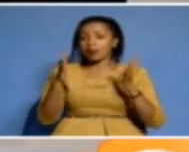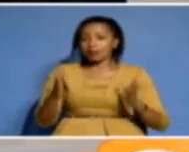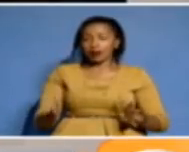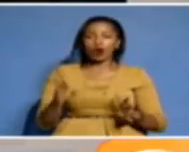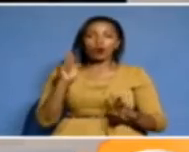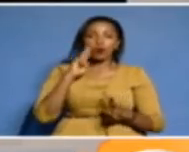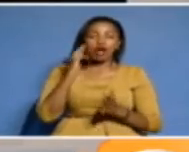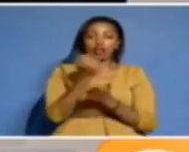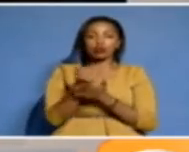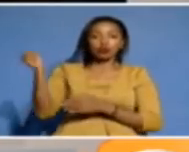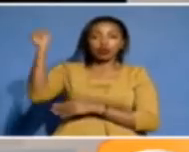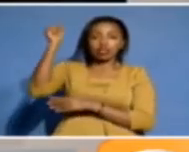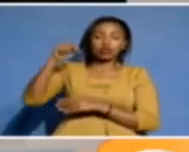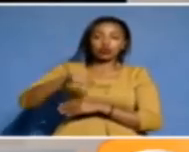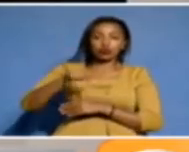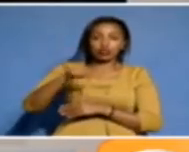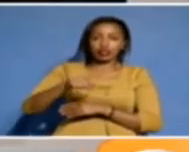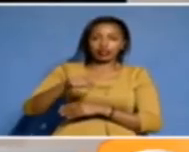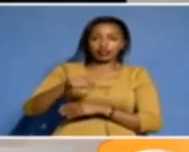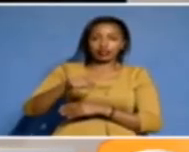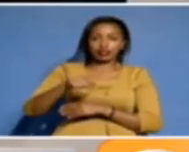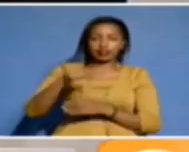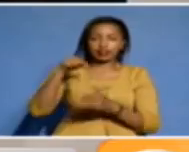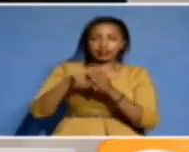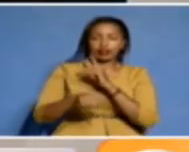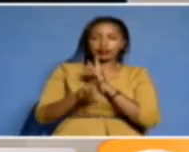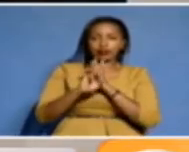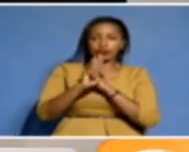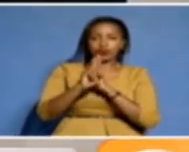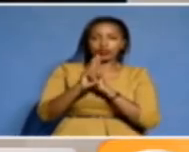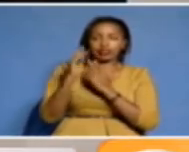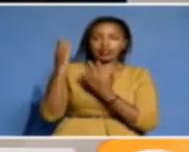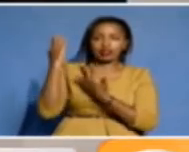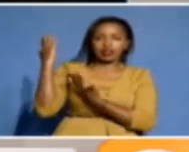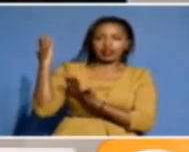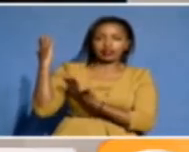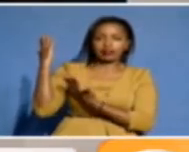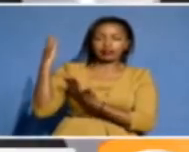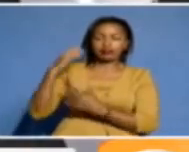in today. Let's get more from our very own Enoch Sokolia.